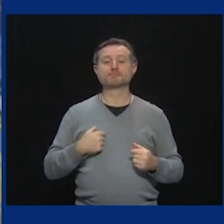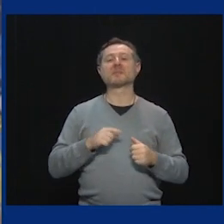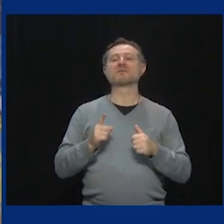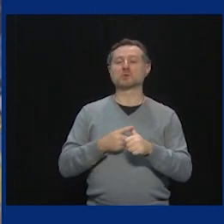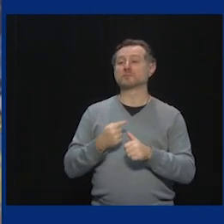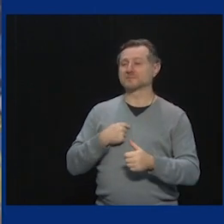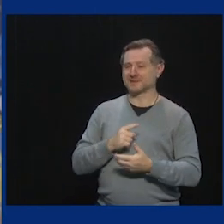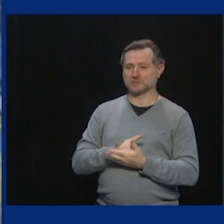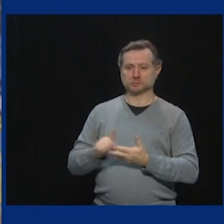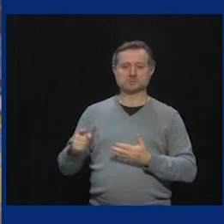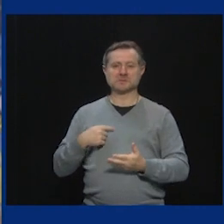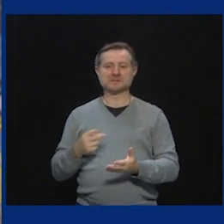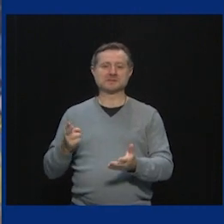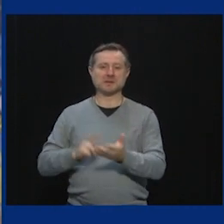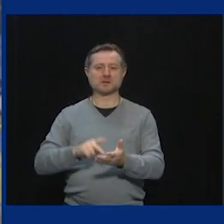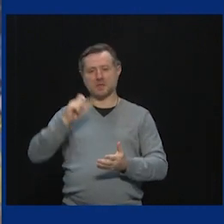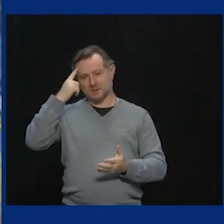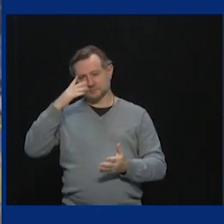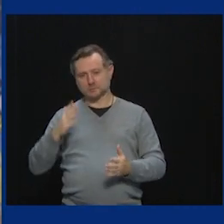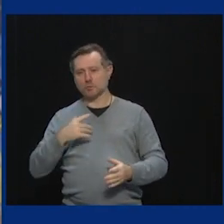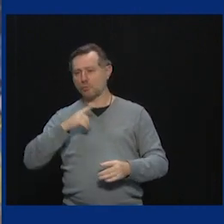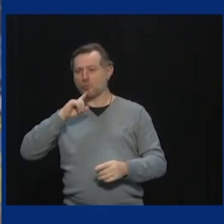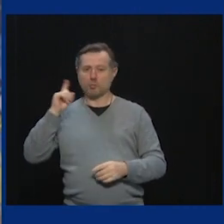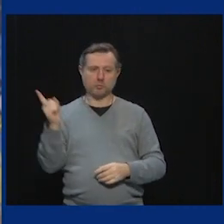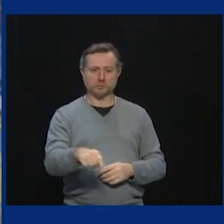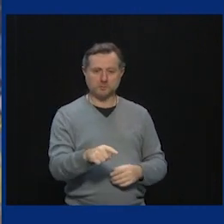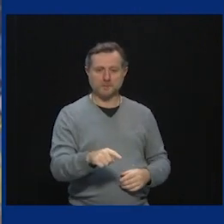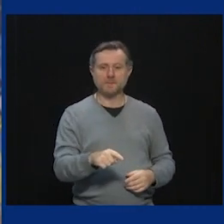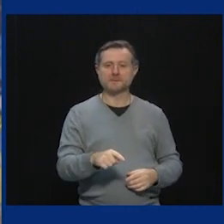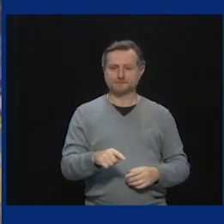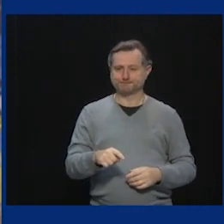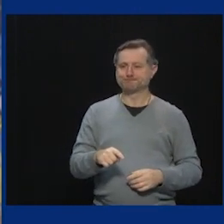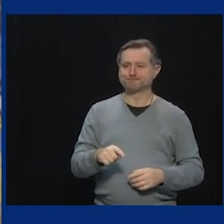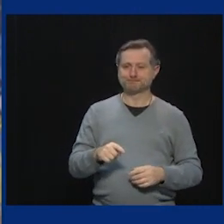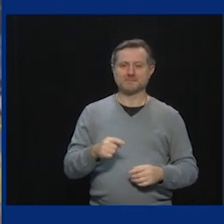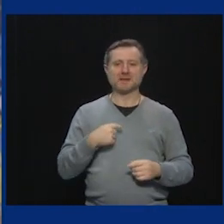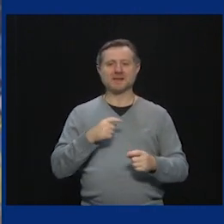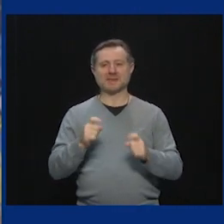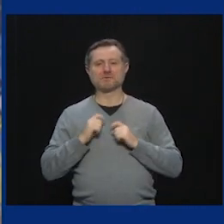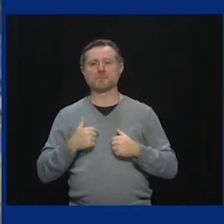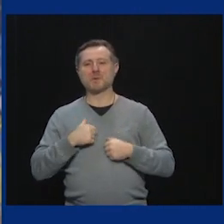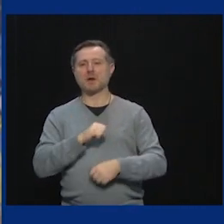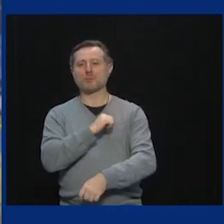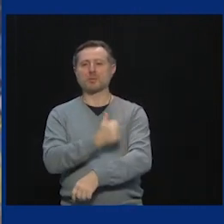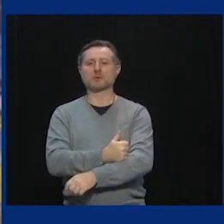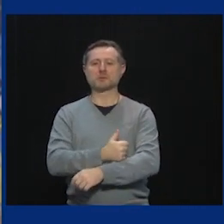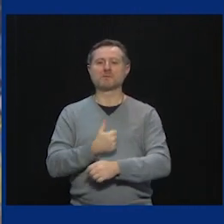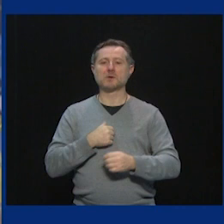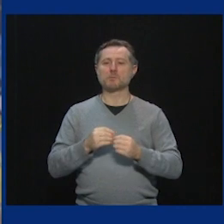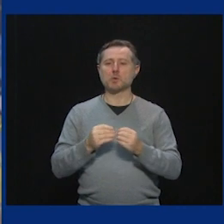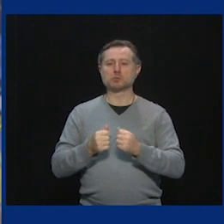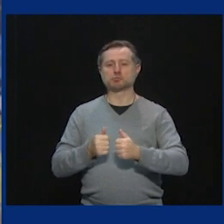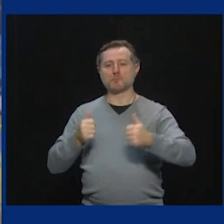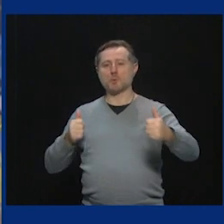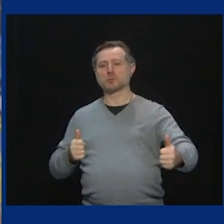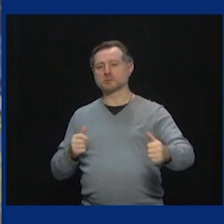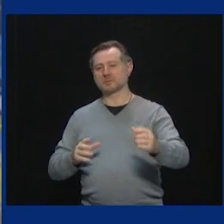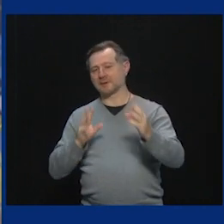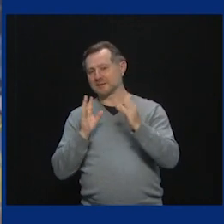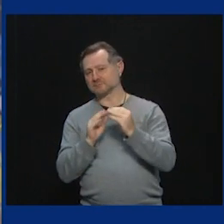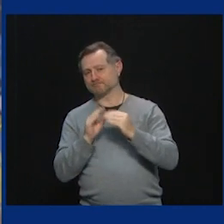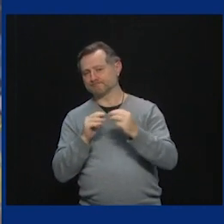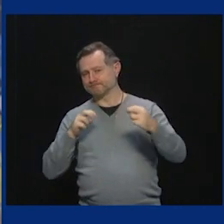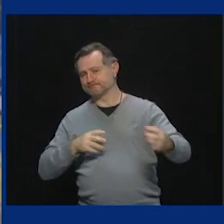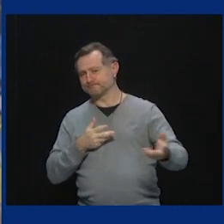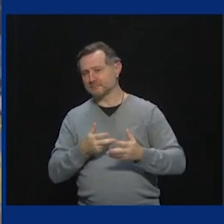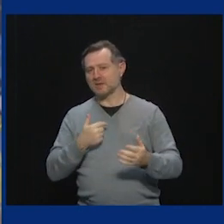signed an executive order which gave us the authority to have remote hearings. One of the reasons there has been a backlog, more people in